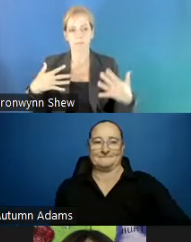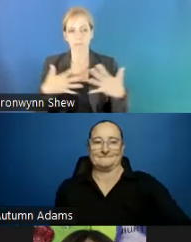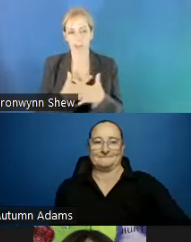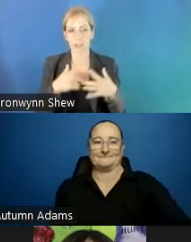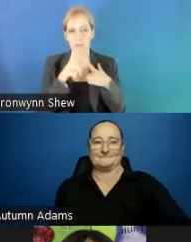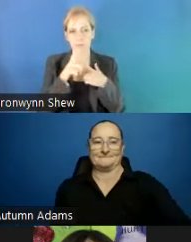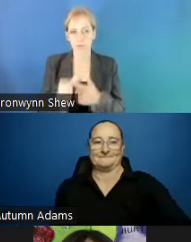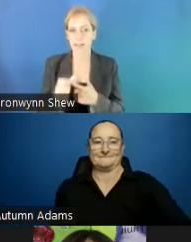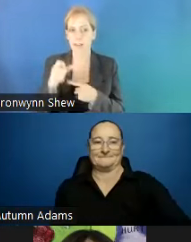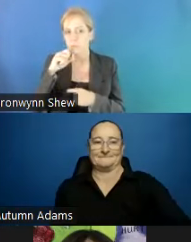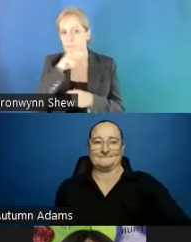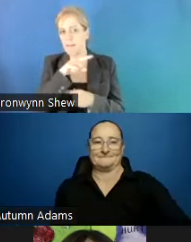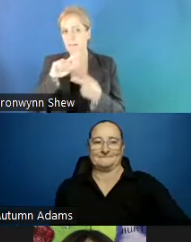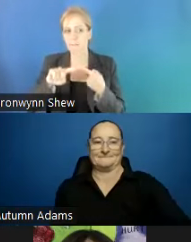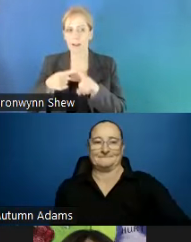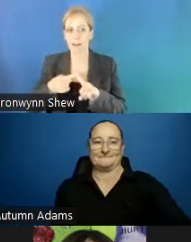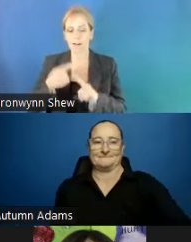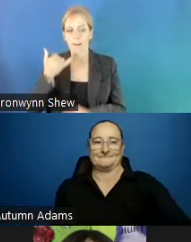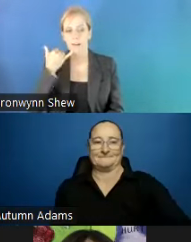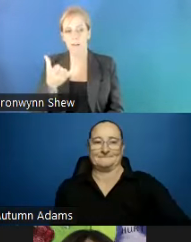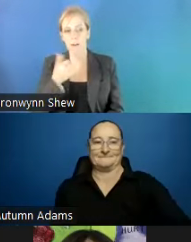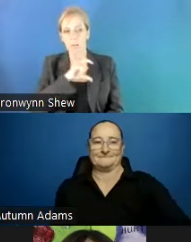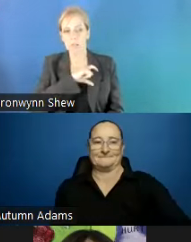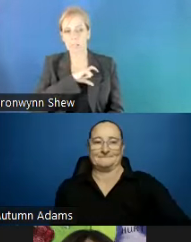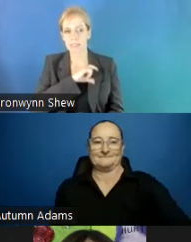police. Maybe jail.